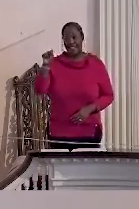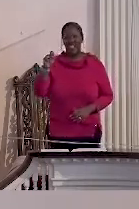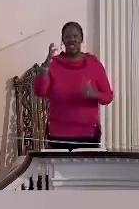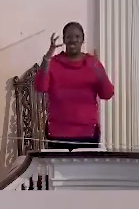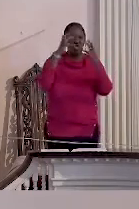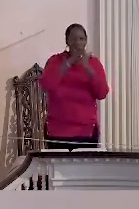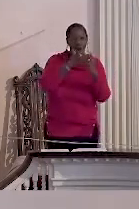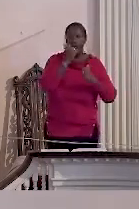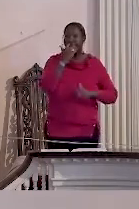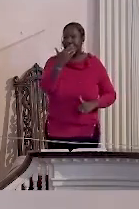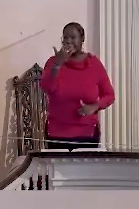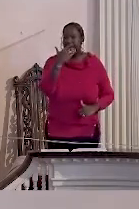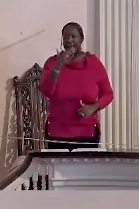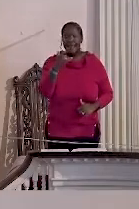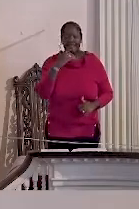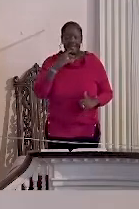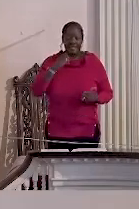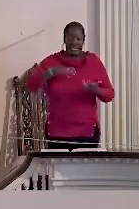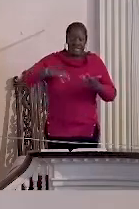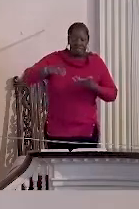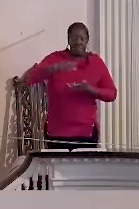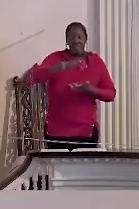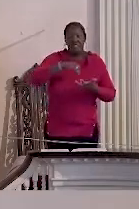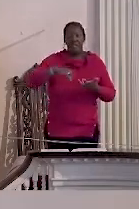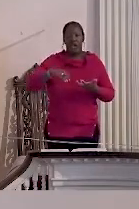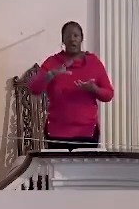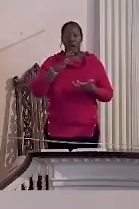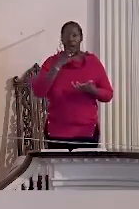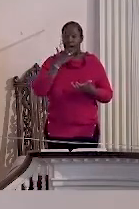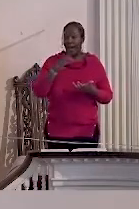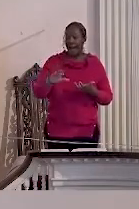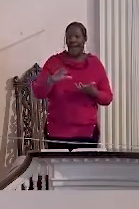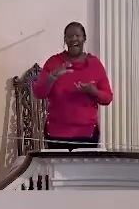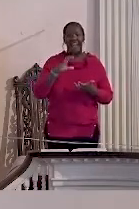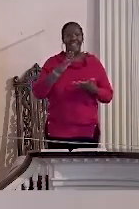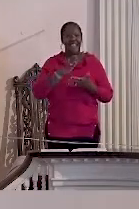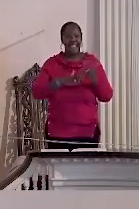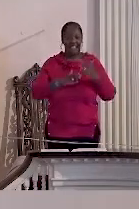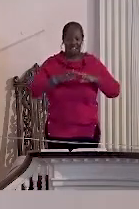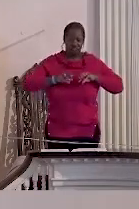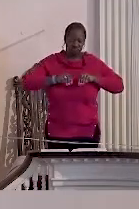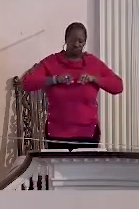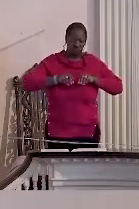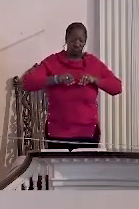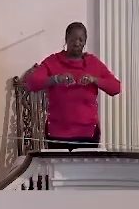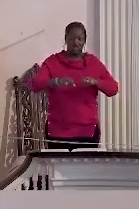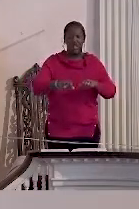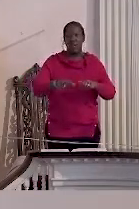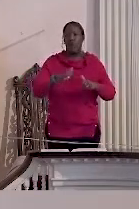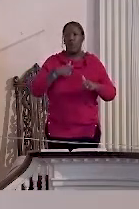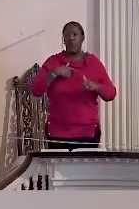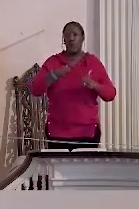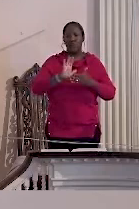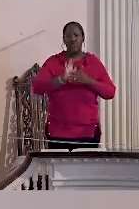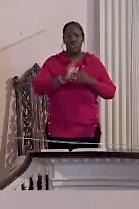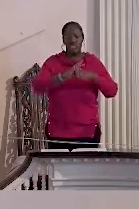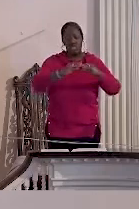sauce with grated chocolate poured over hot, handmade corn tortillas with melty